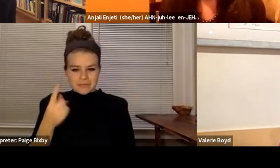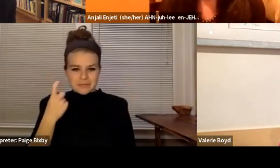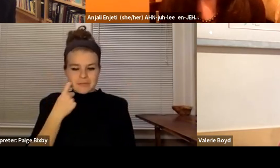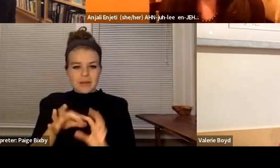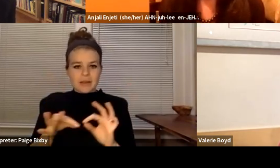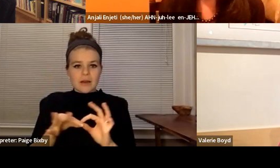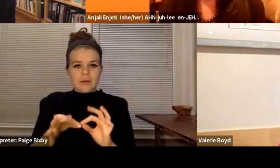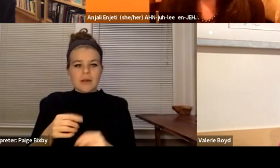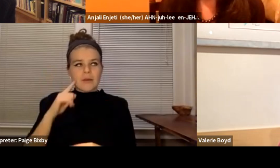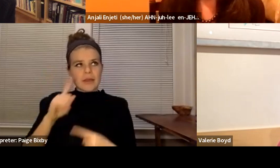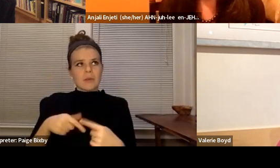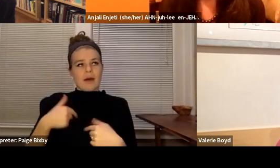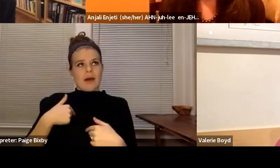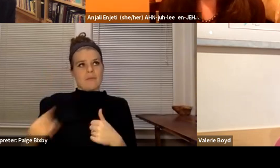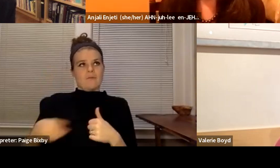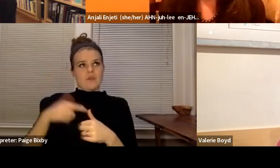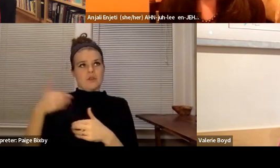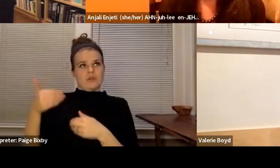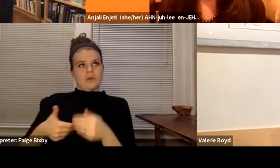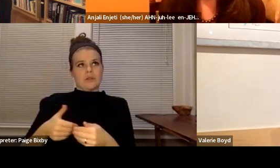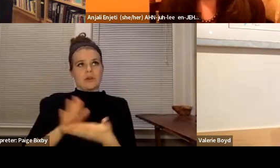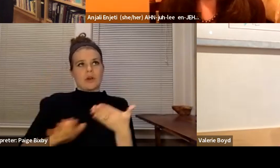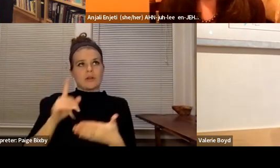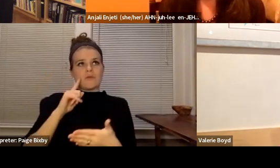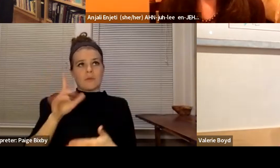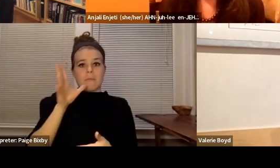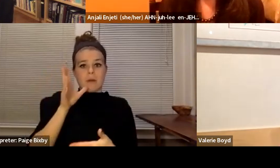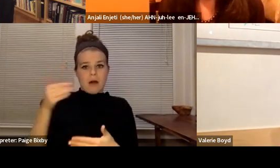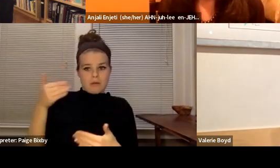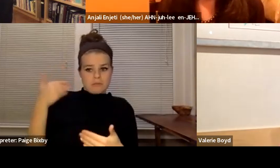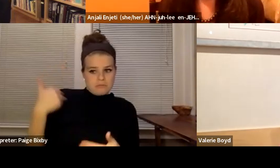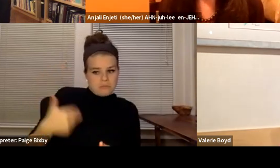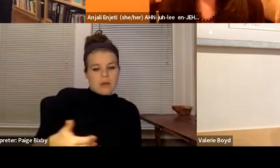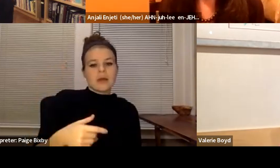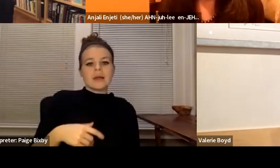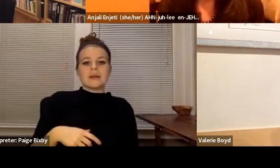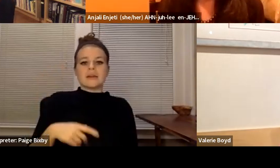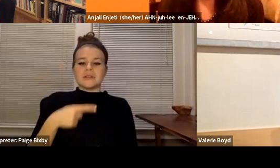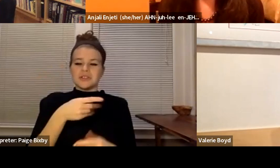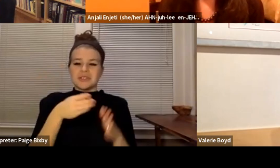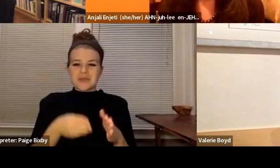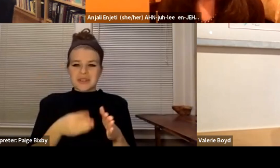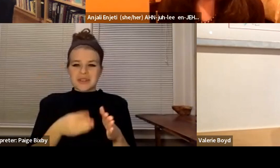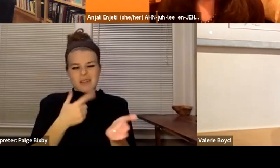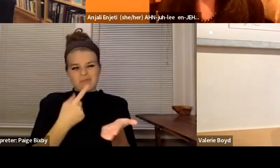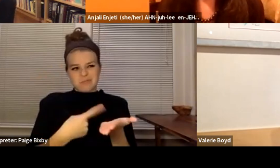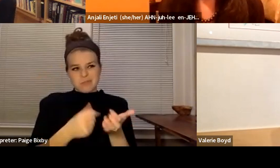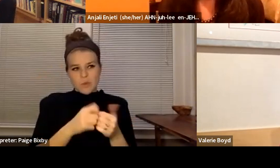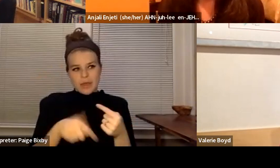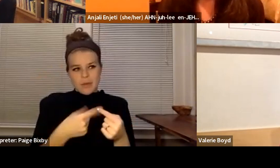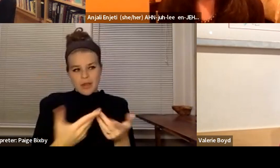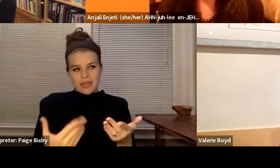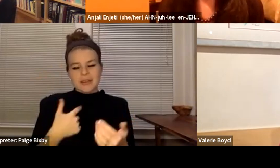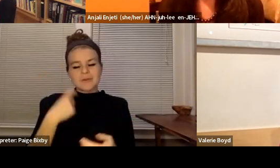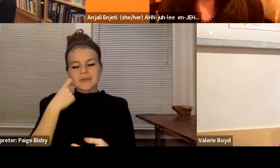first gen college on my mom's side, and she's really the person that I talk of my parents that I talk to about things. And I was just thinking about,